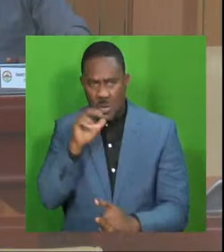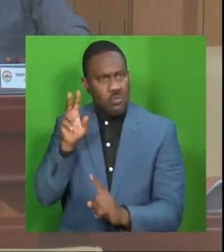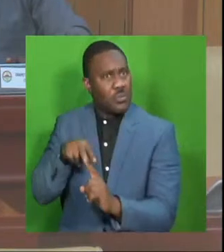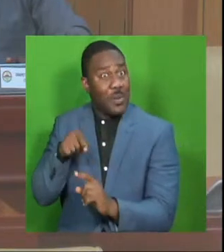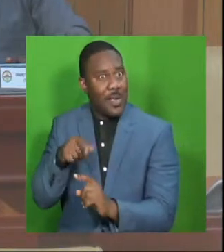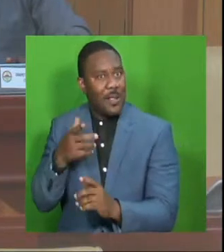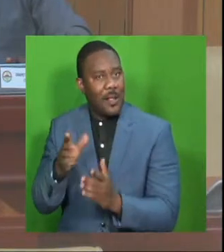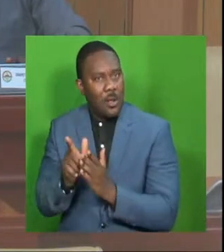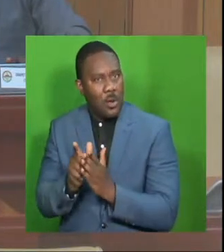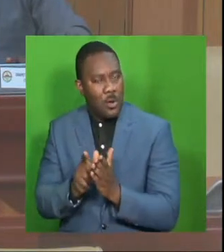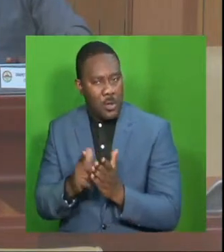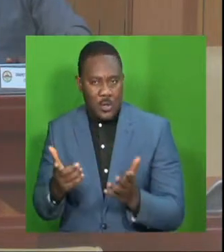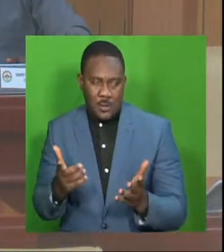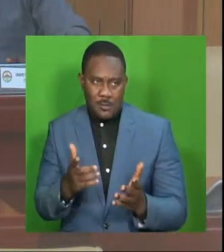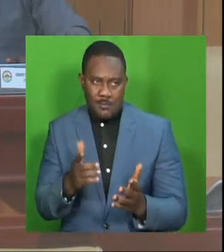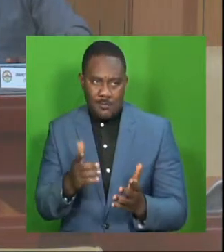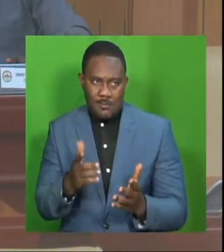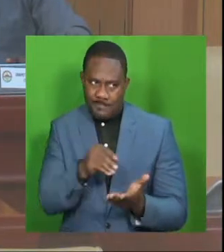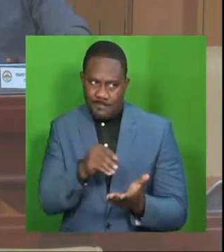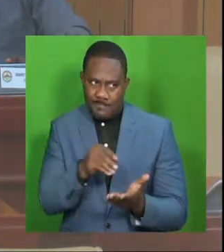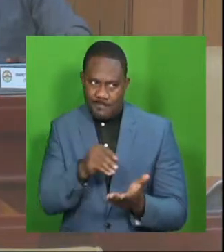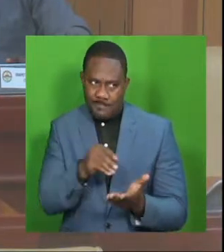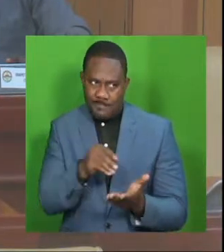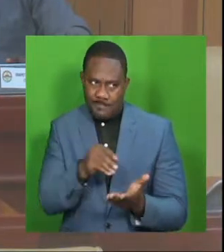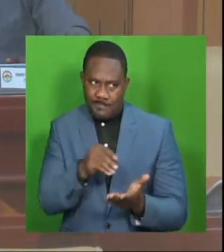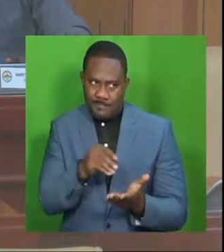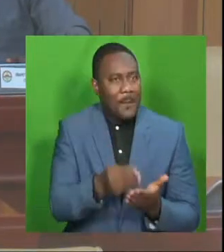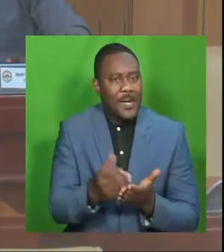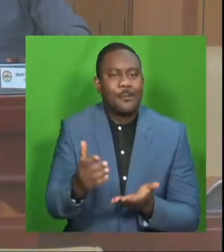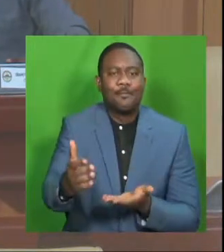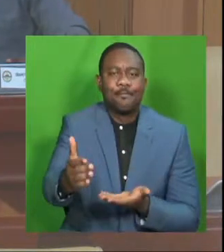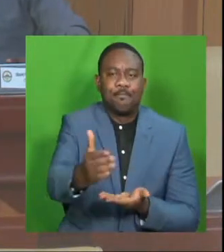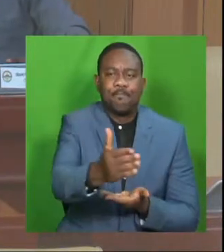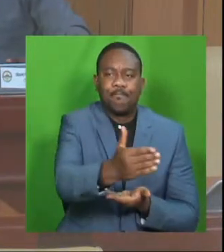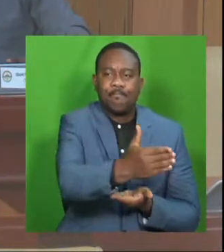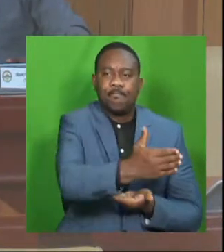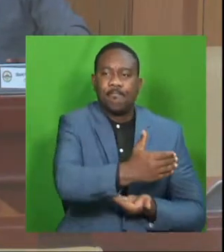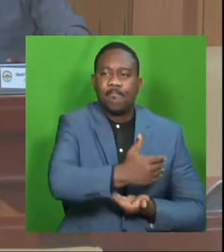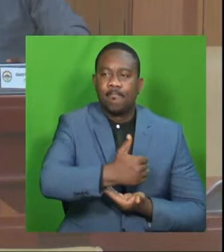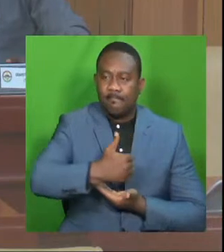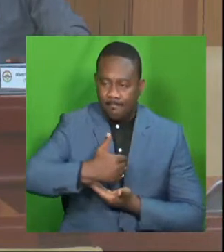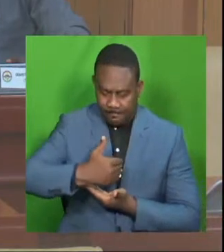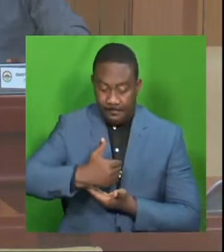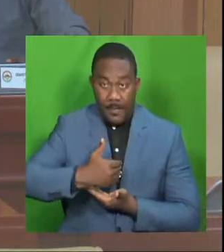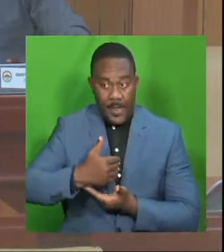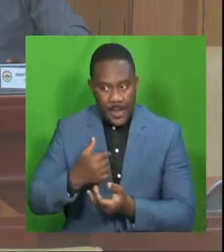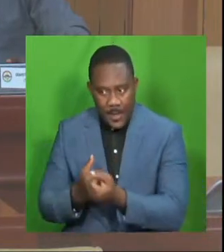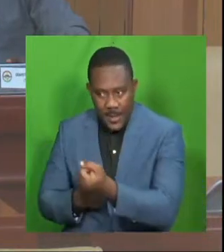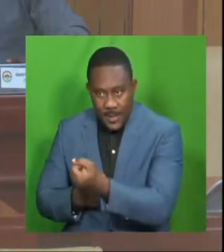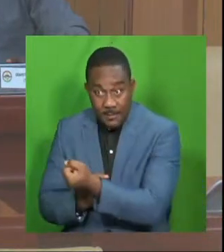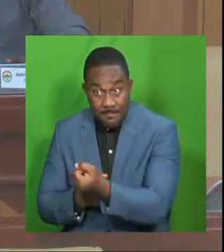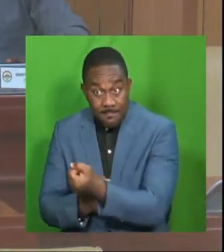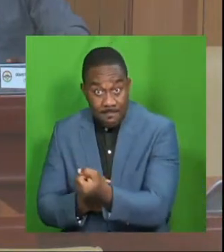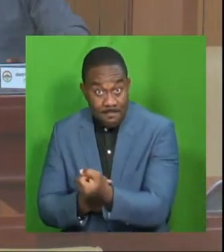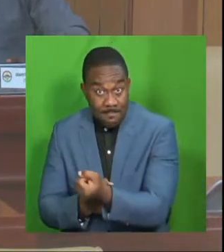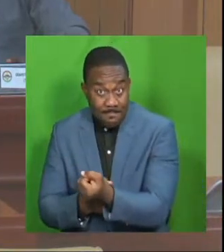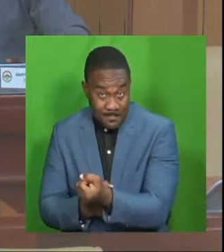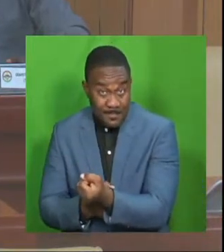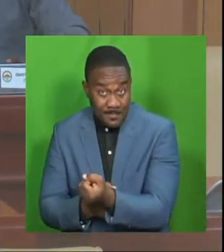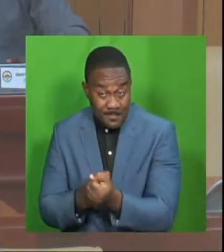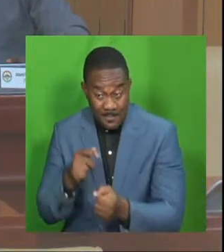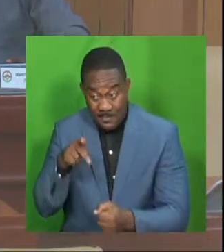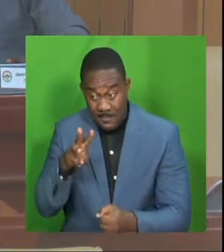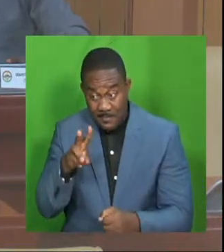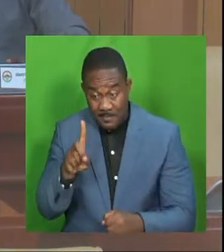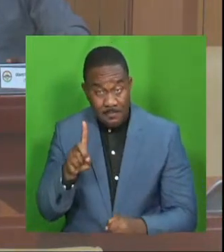pay. And when they pay, these monies are collected in one agency, which is used to support the cause of persons living